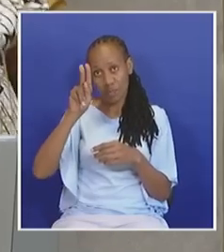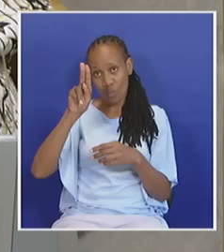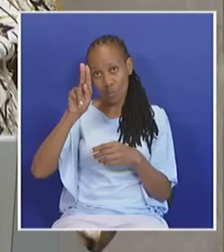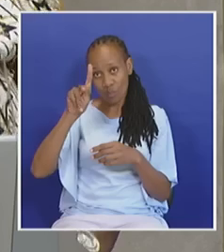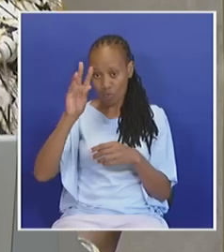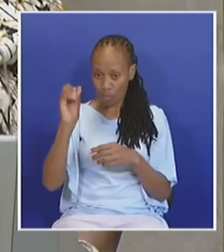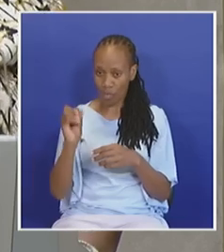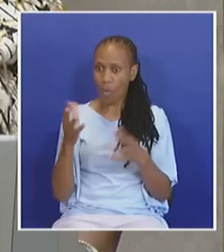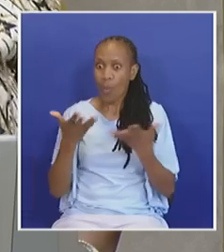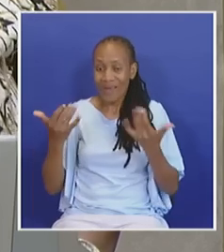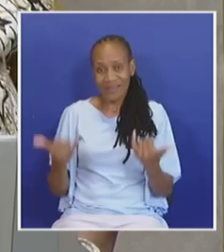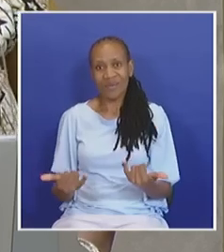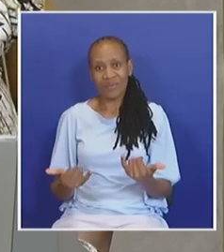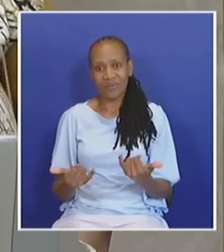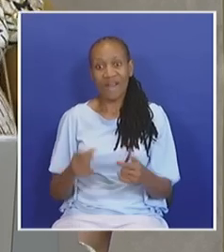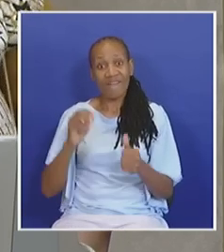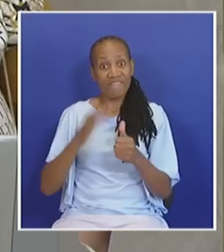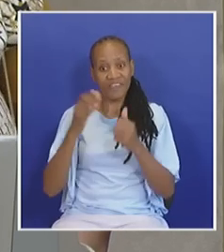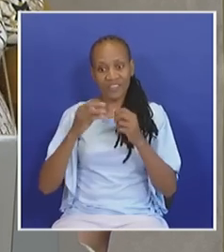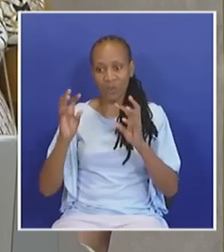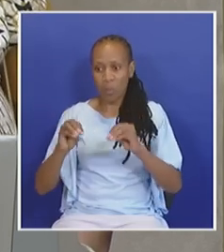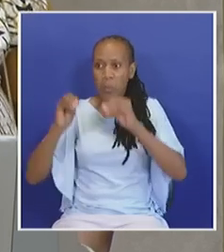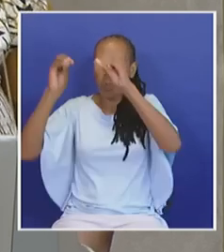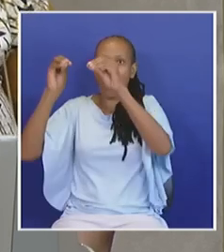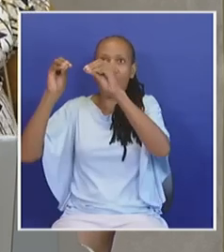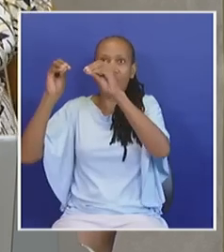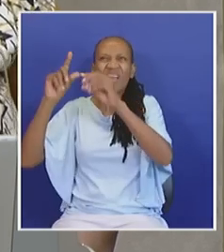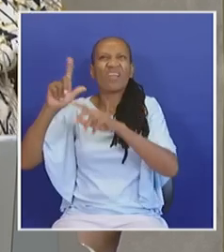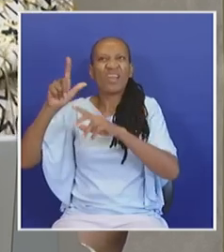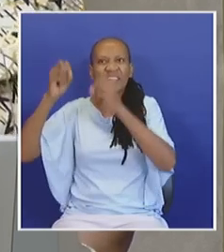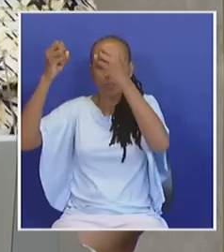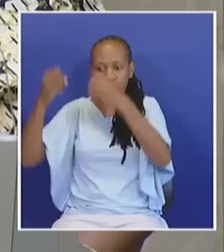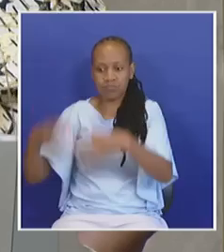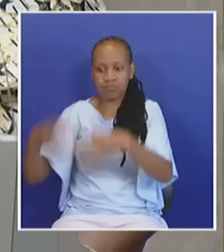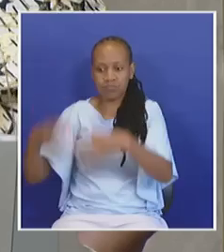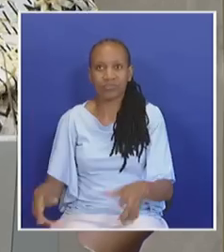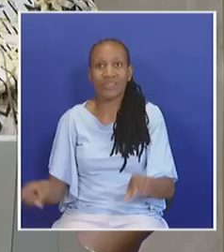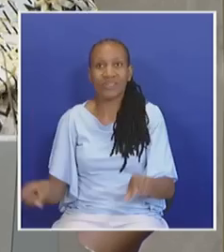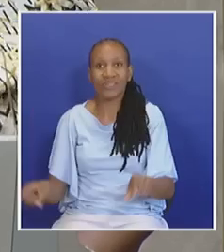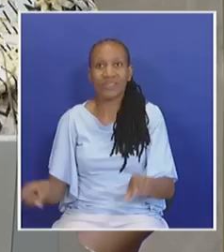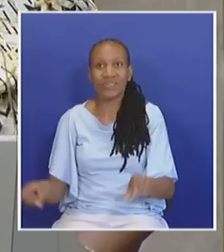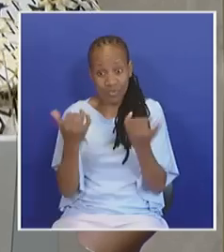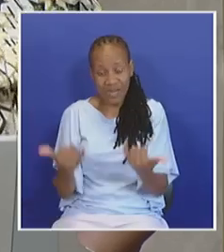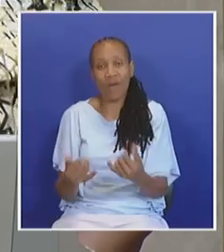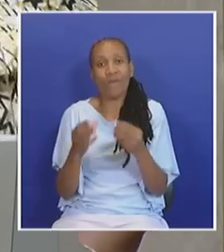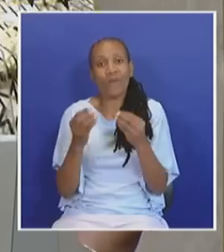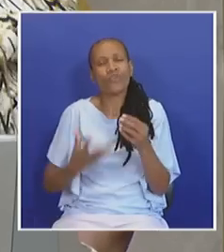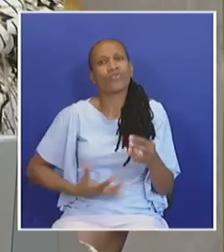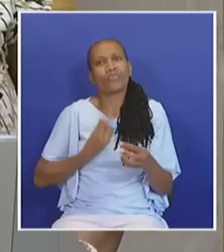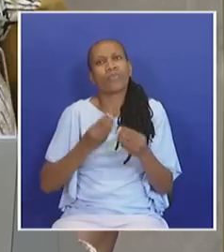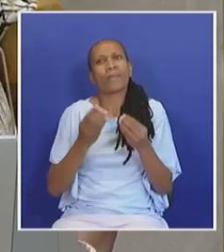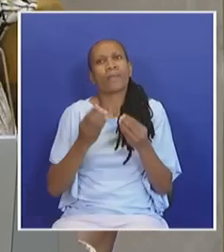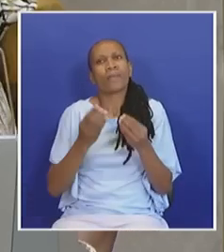and they throw her down. They are doing the same with the young man, Honorable Maimane.